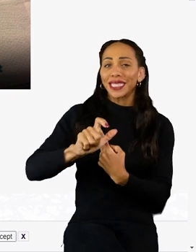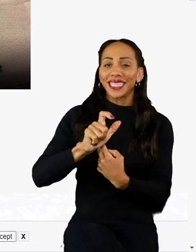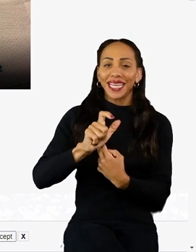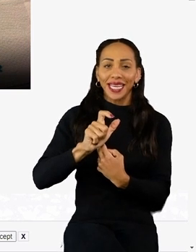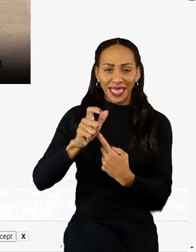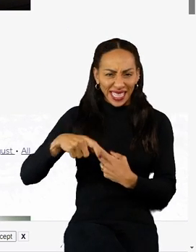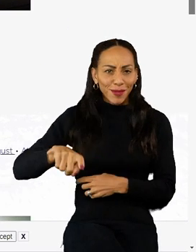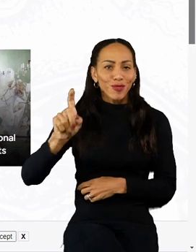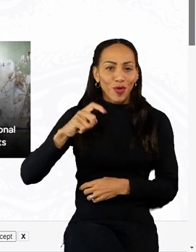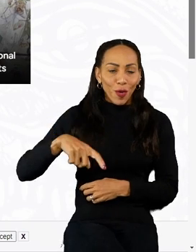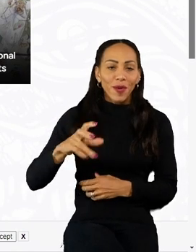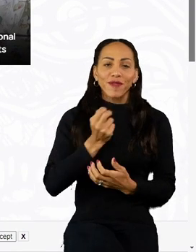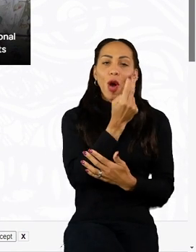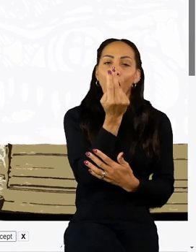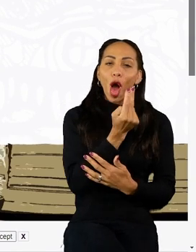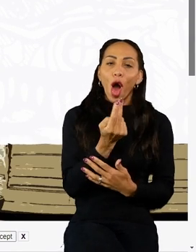the community.